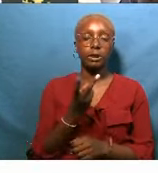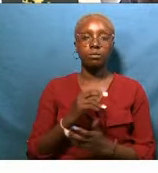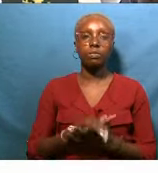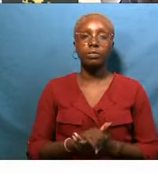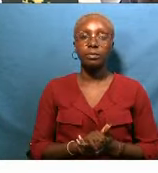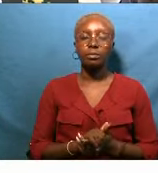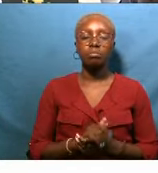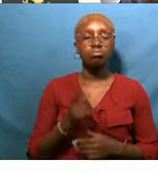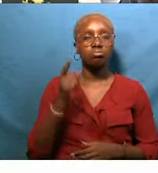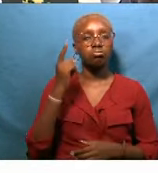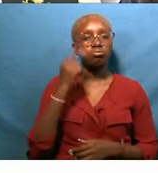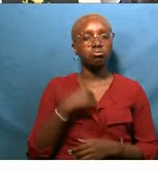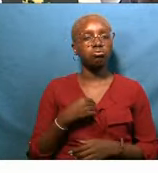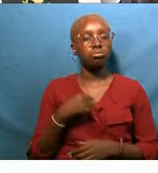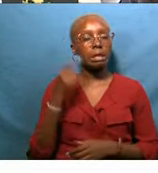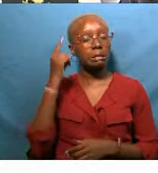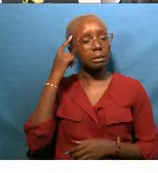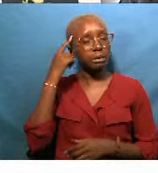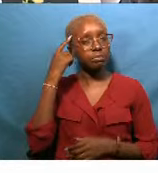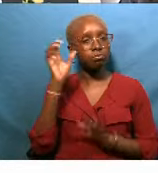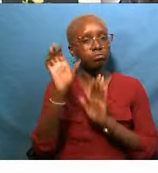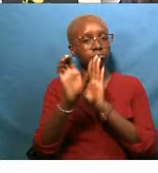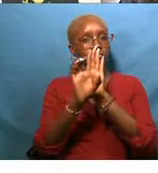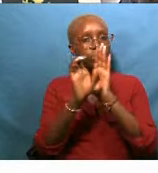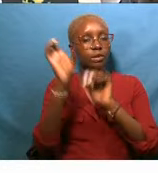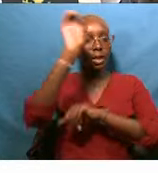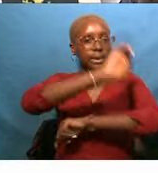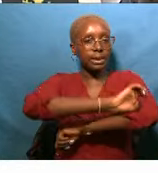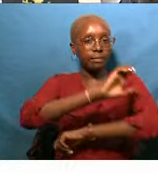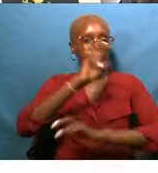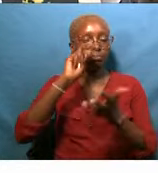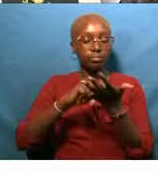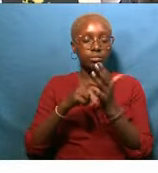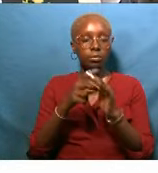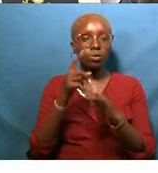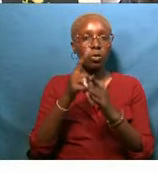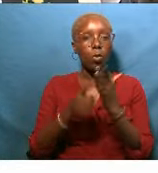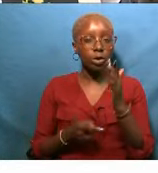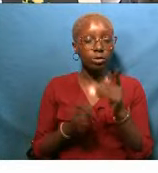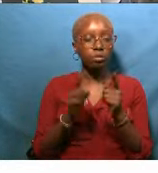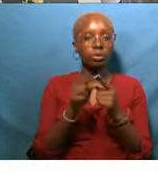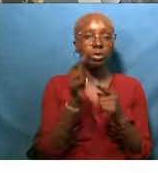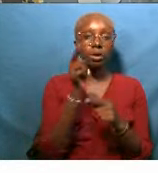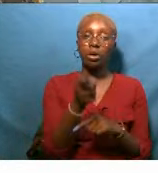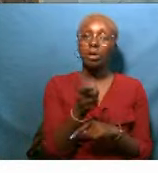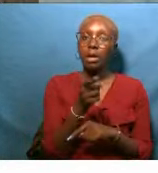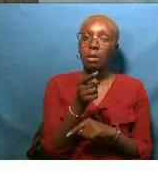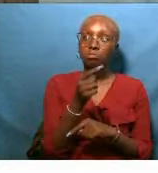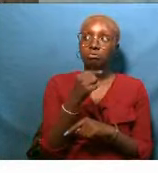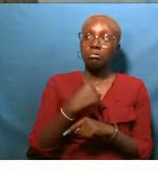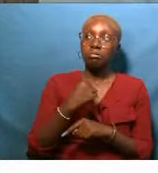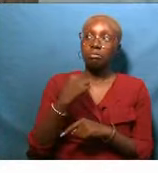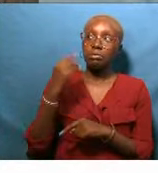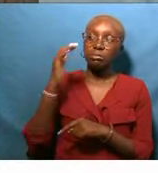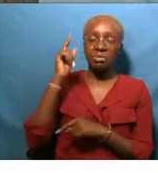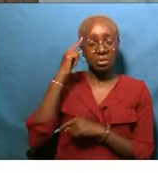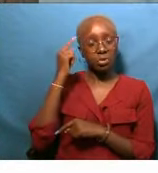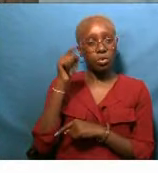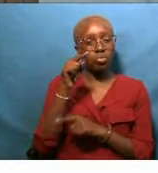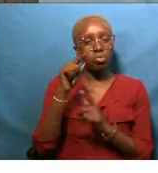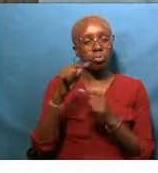what Easter represents to you as we celebrate this one. I wonder what you're going through at the